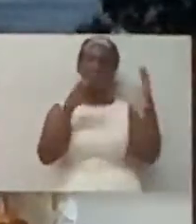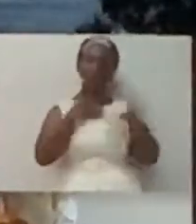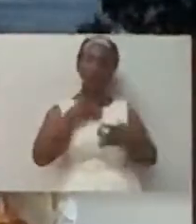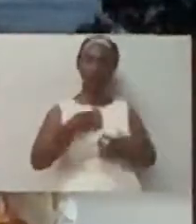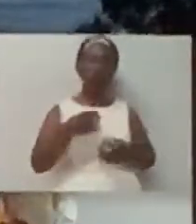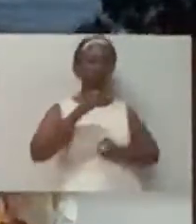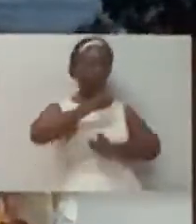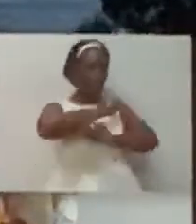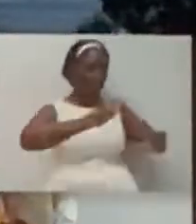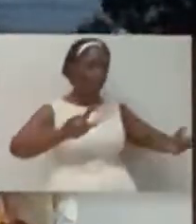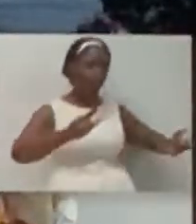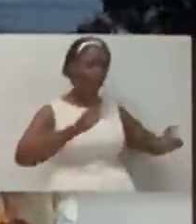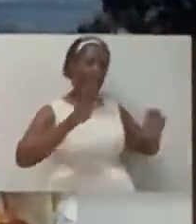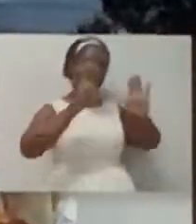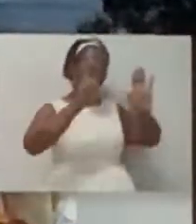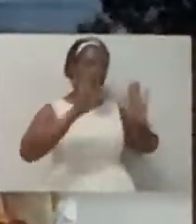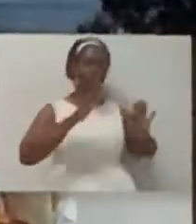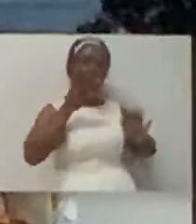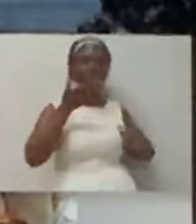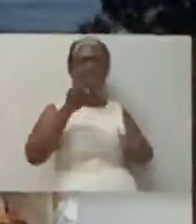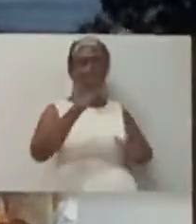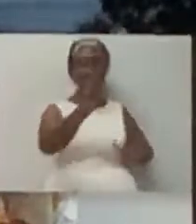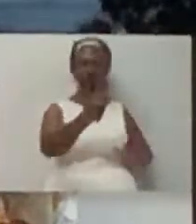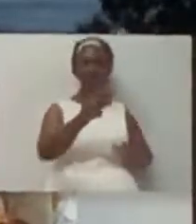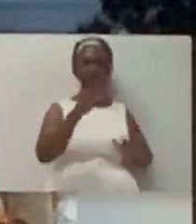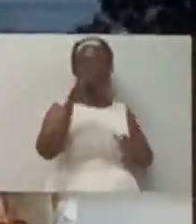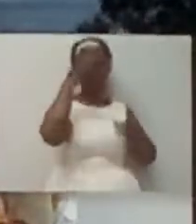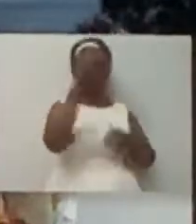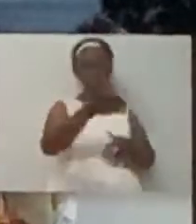class of 2020 good luck in the future. Thank you.